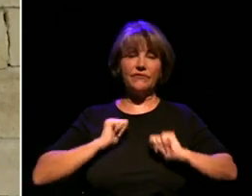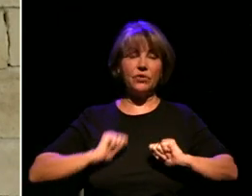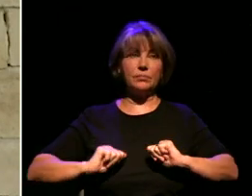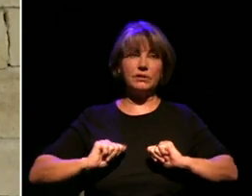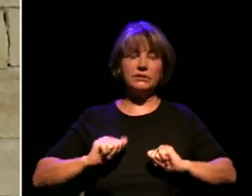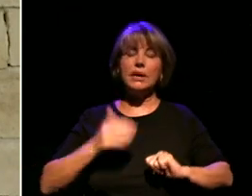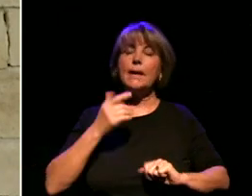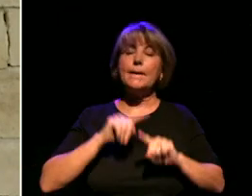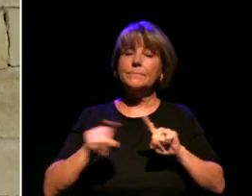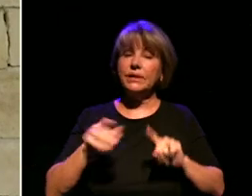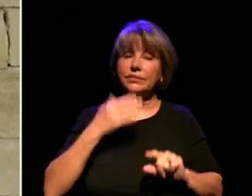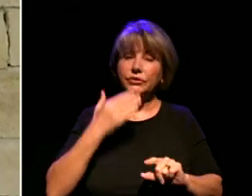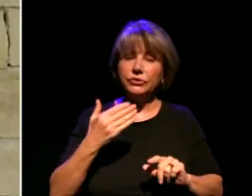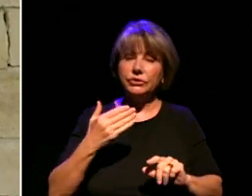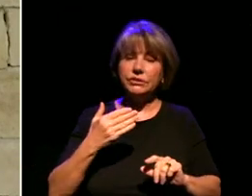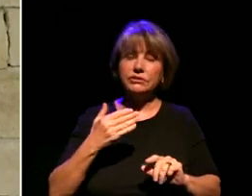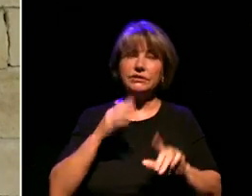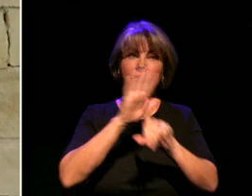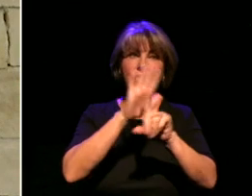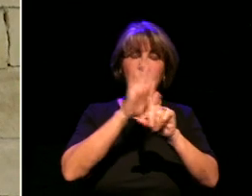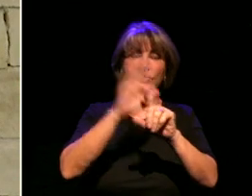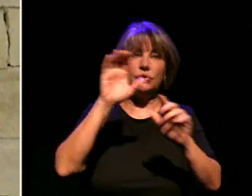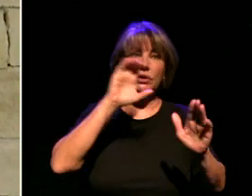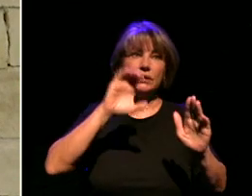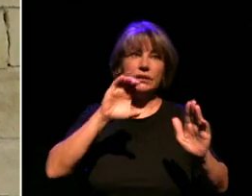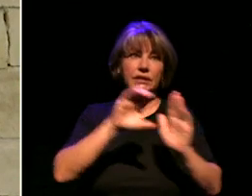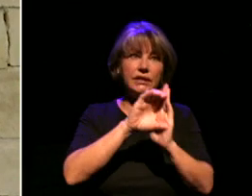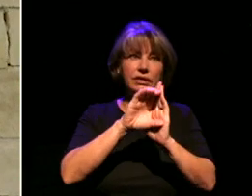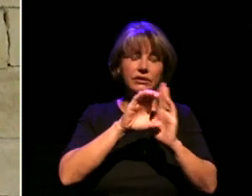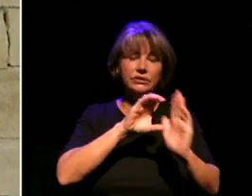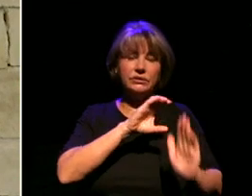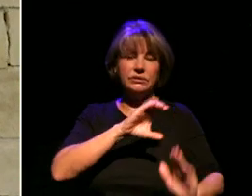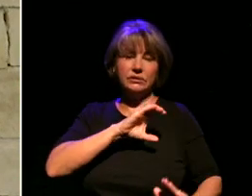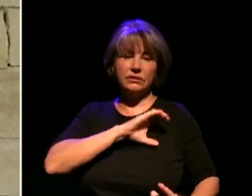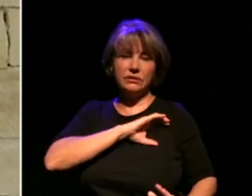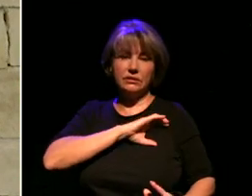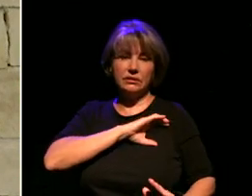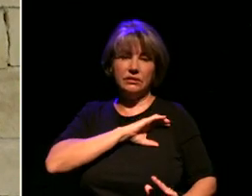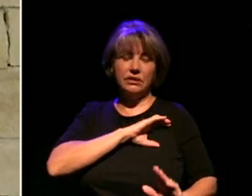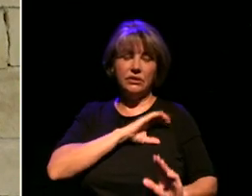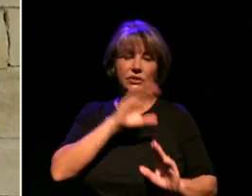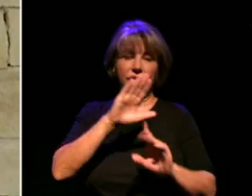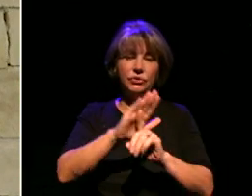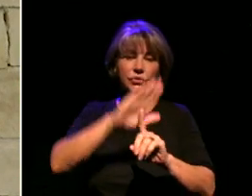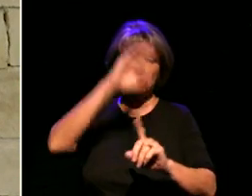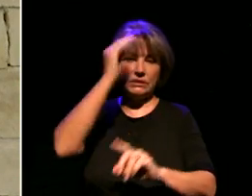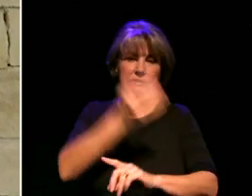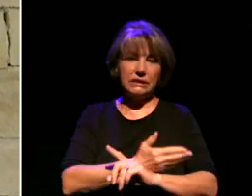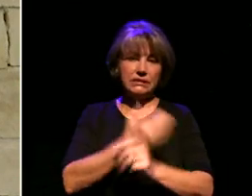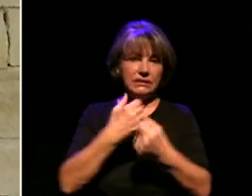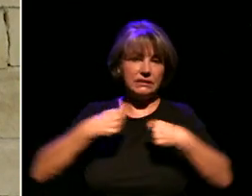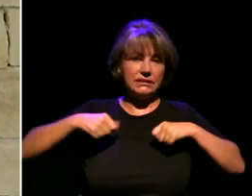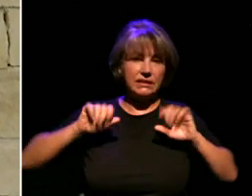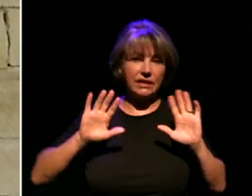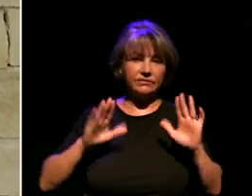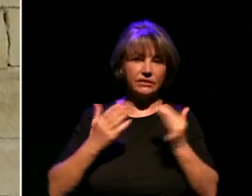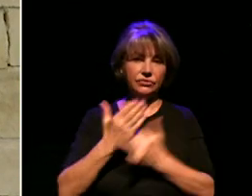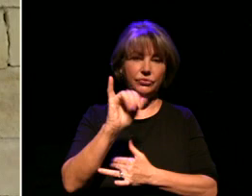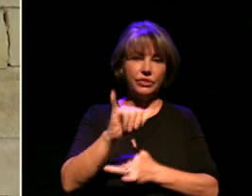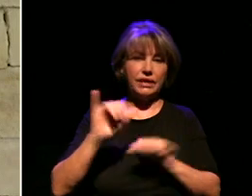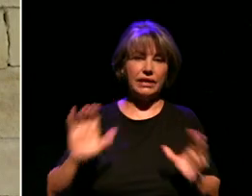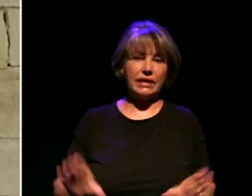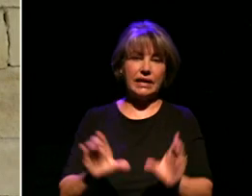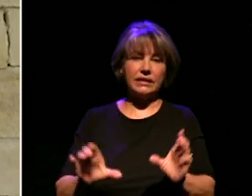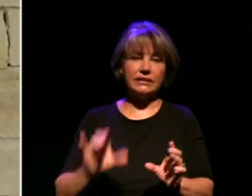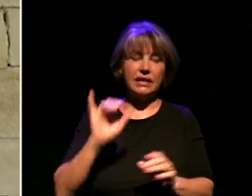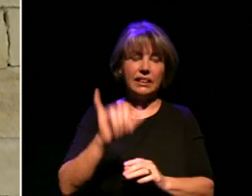the goodness of your character, on the sacrifice of your Son. And through that act, Father,